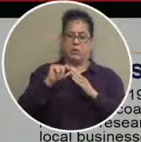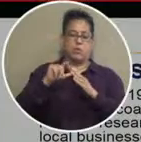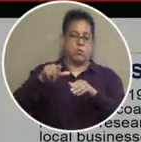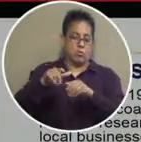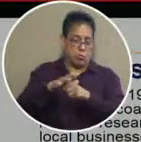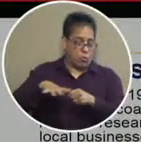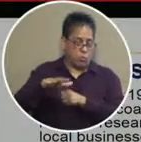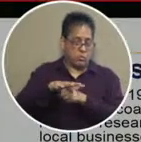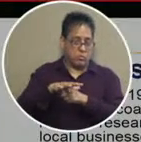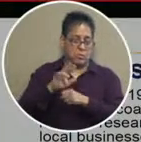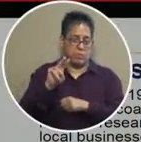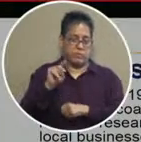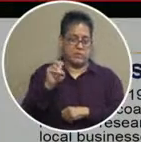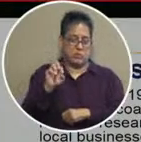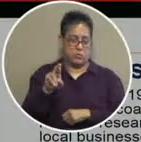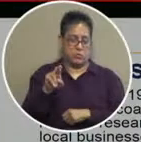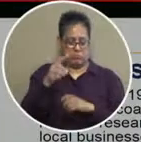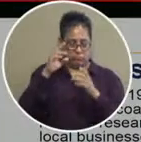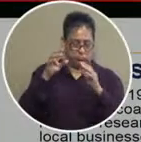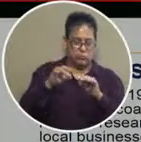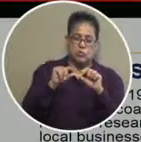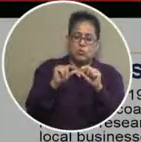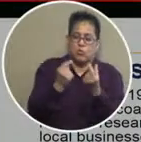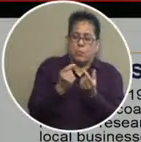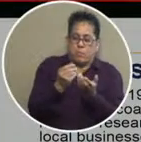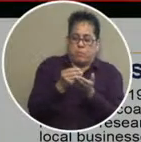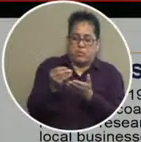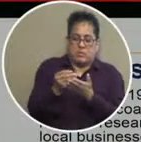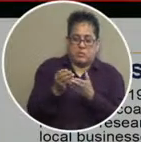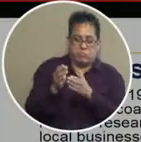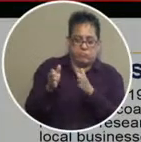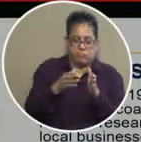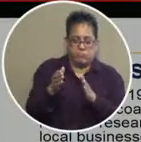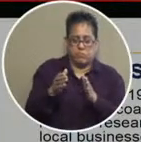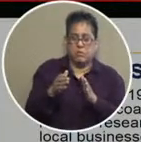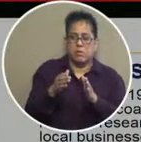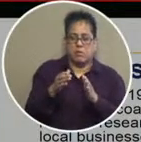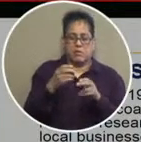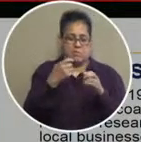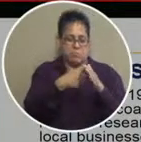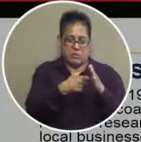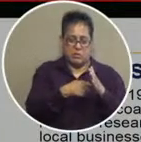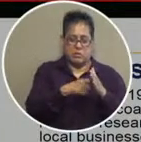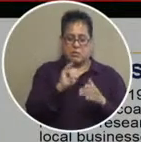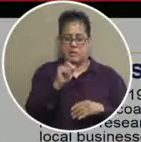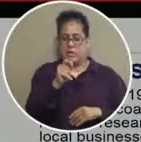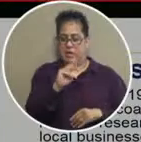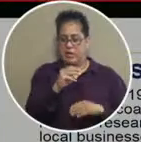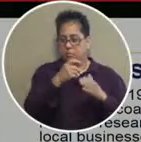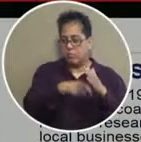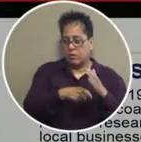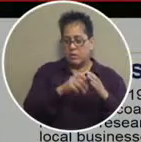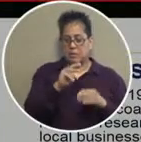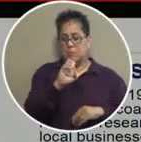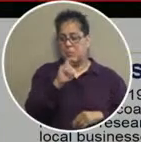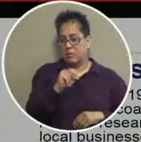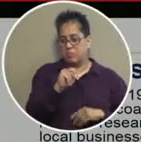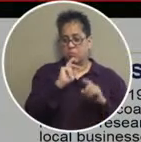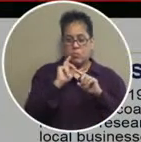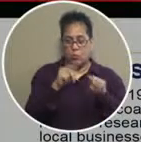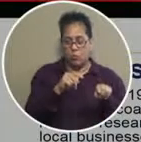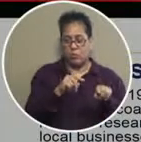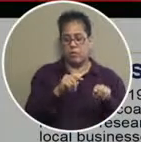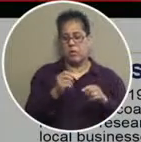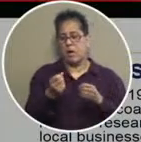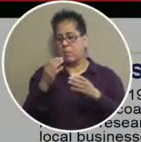vendors and determined a group purchasing strategy and obtained quotes, including item price, packaging, minimum order